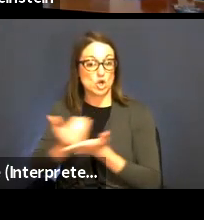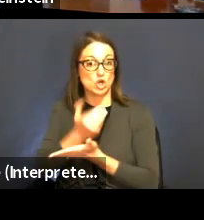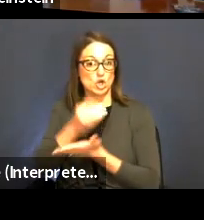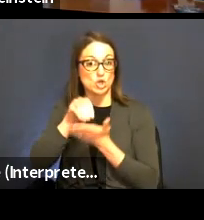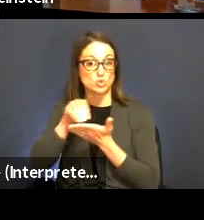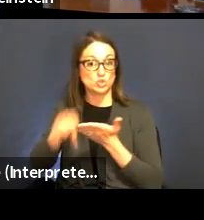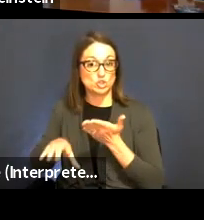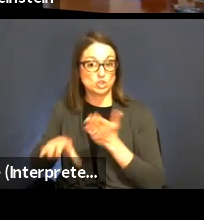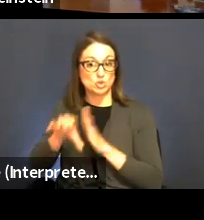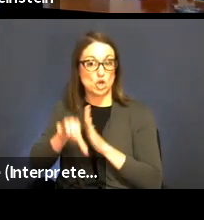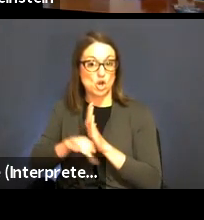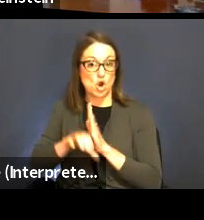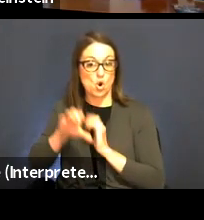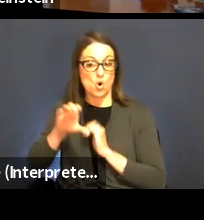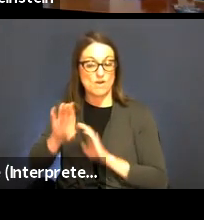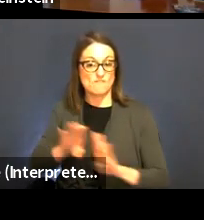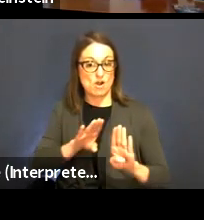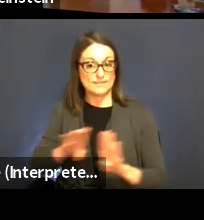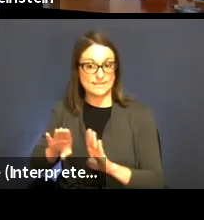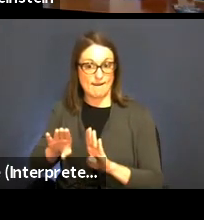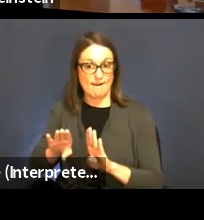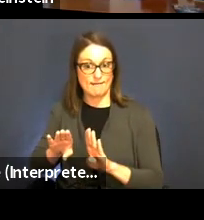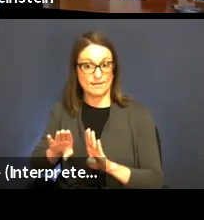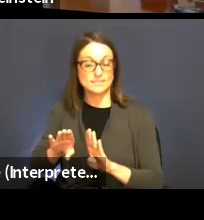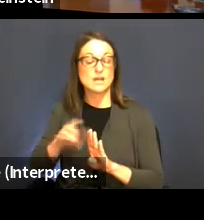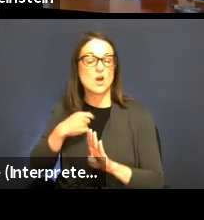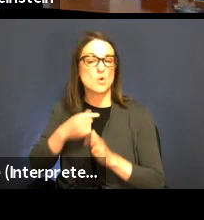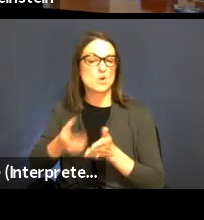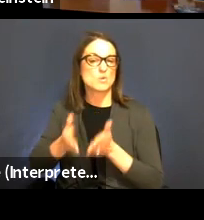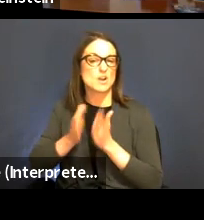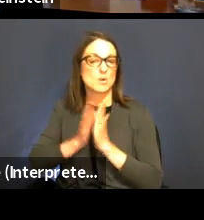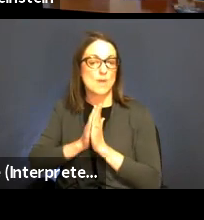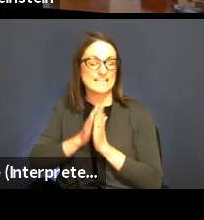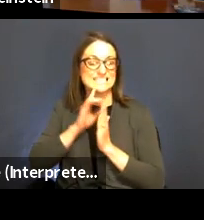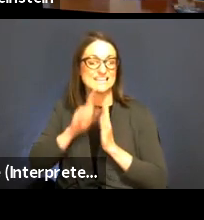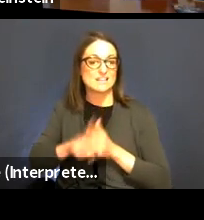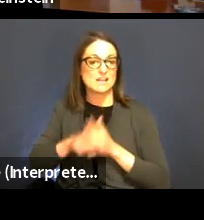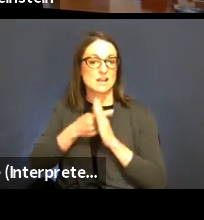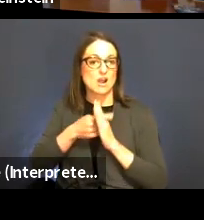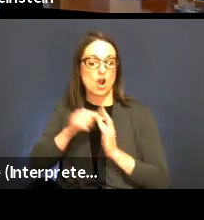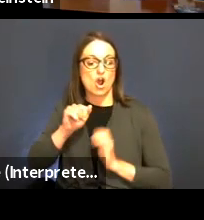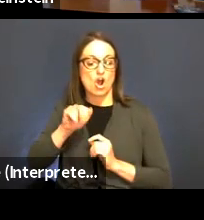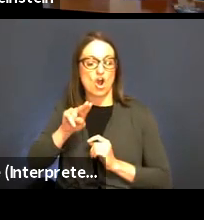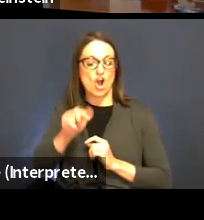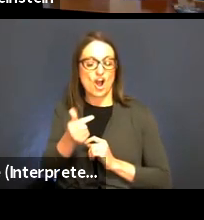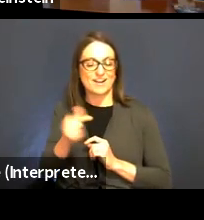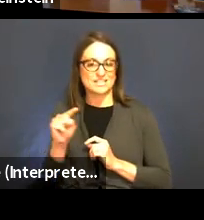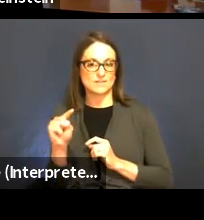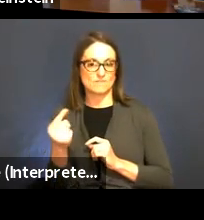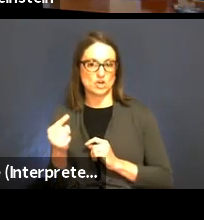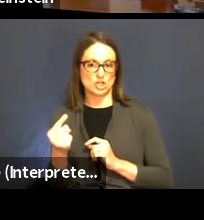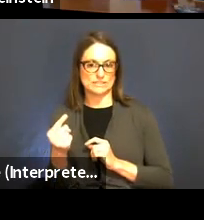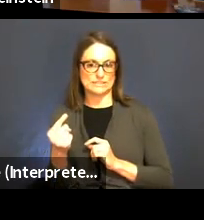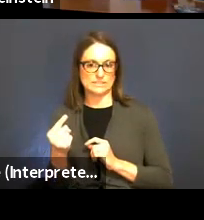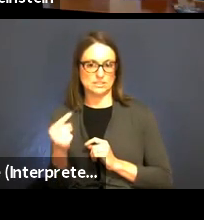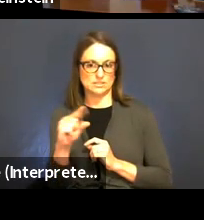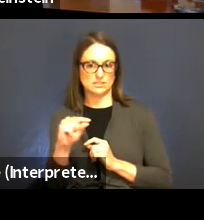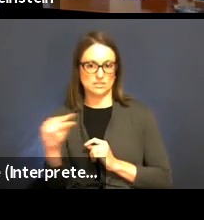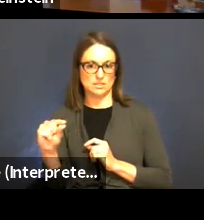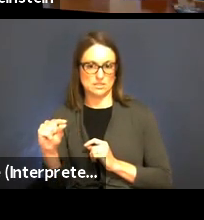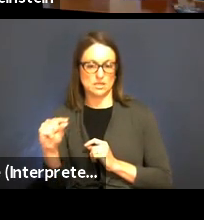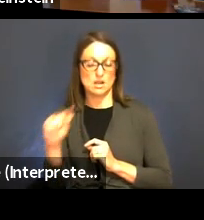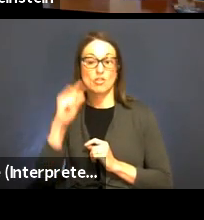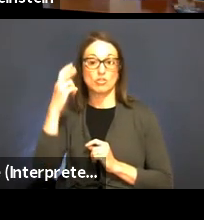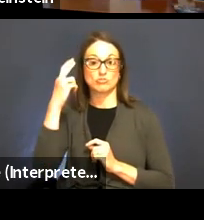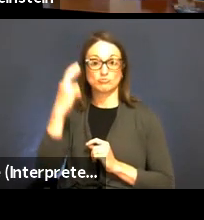of conduct take effect August 1st of this year. A couple of reasons for that. And the